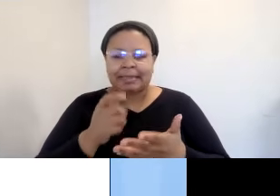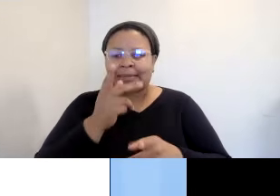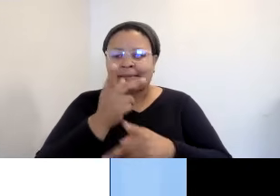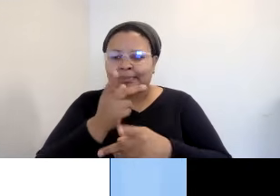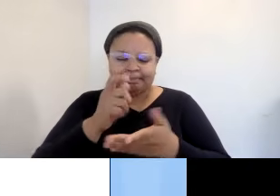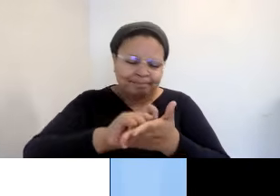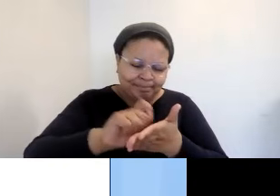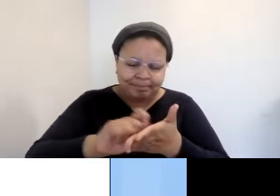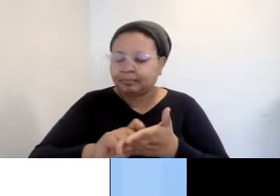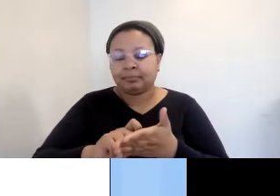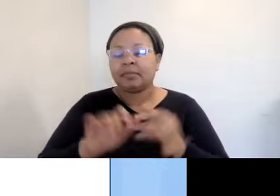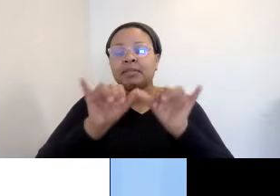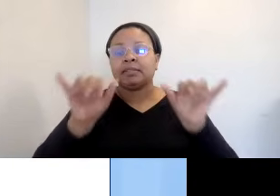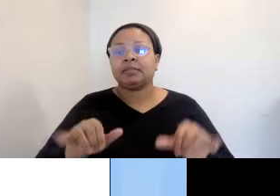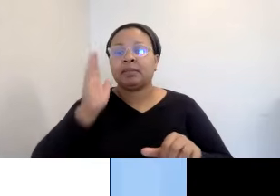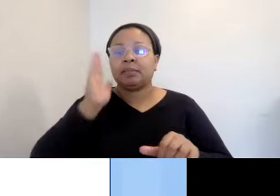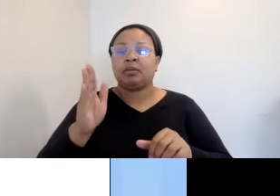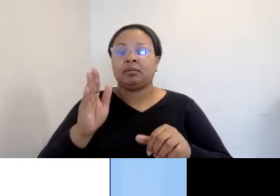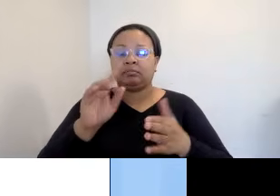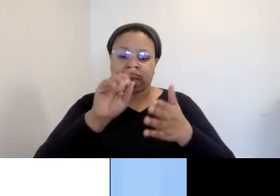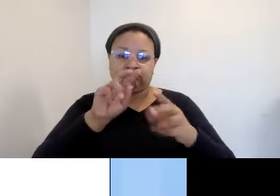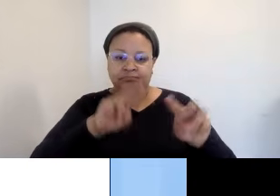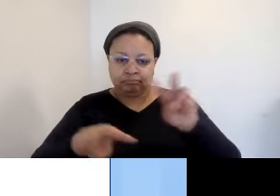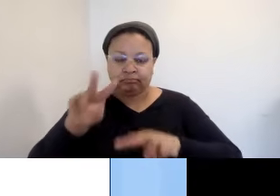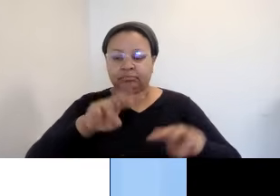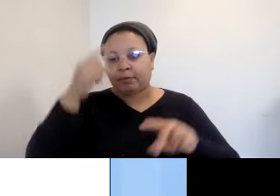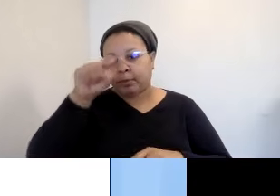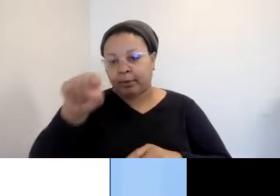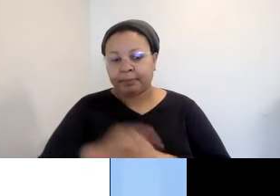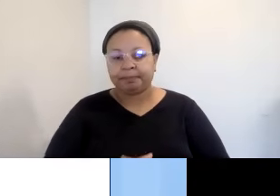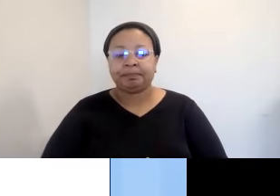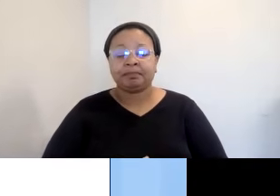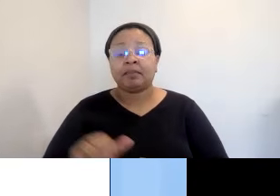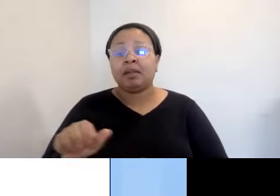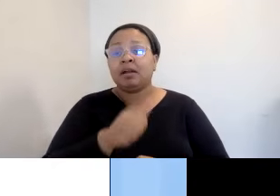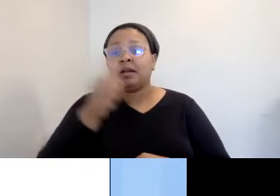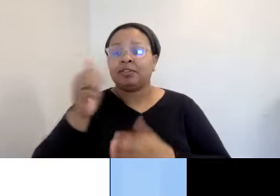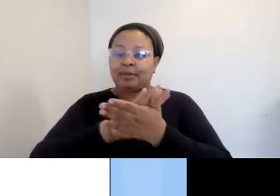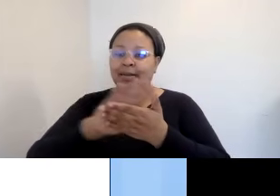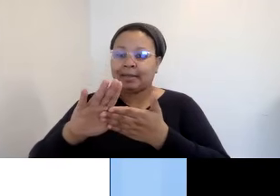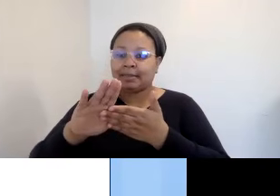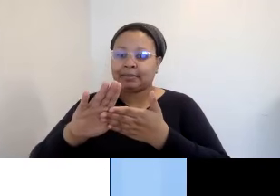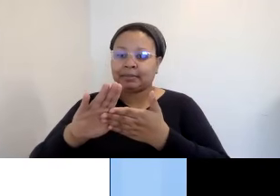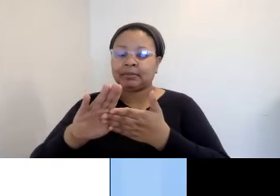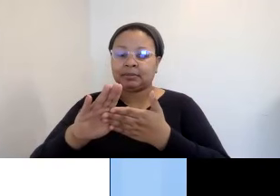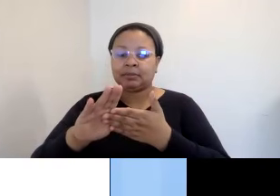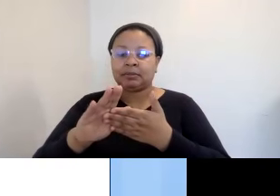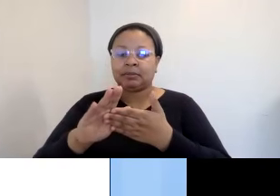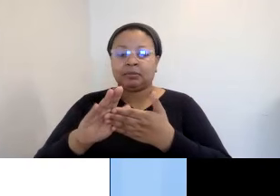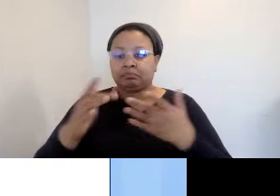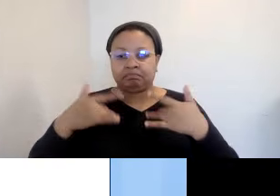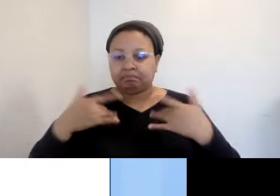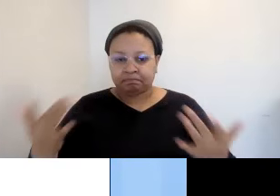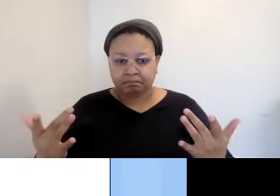contributions for you. Another nice little feature with our program is we have an e-gift